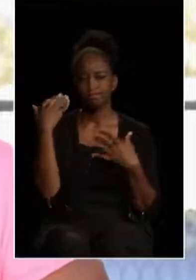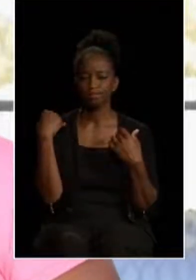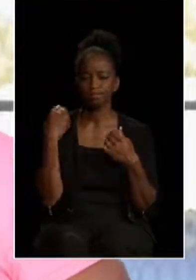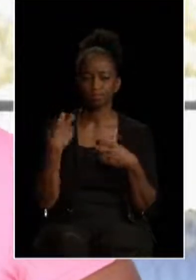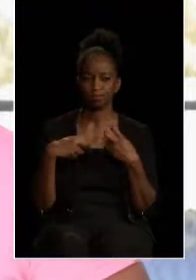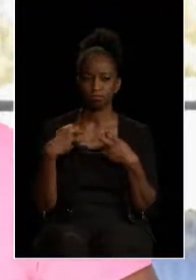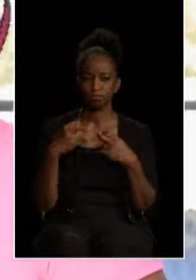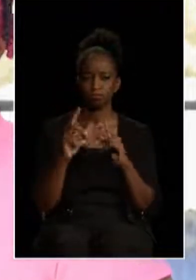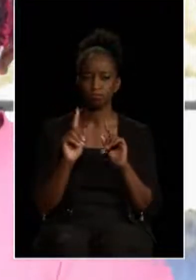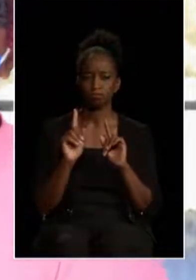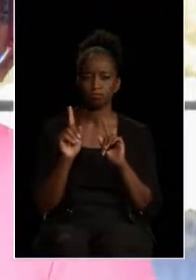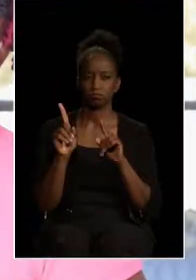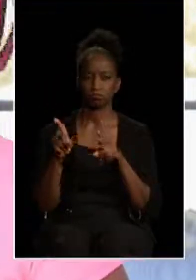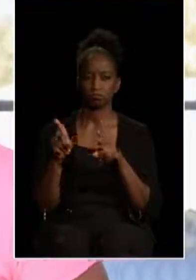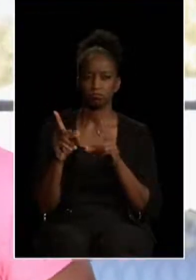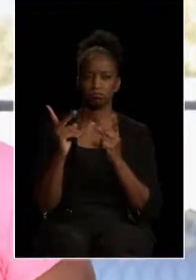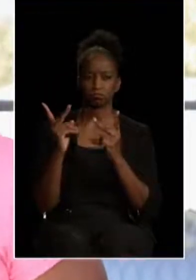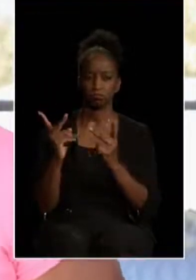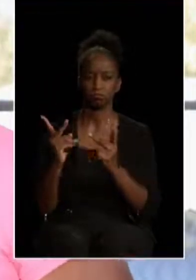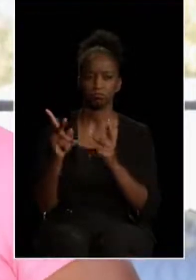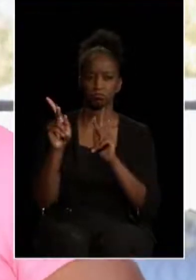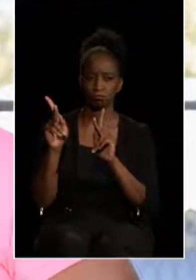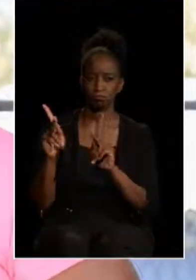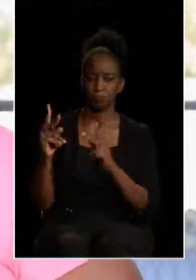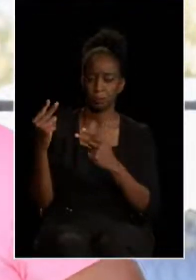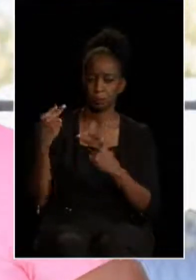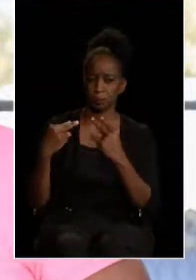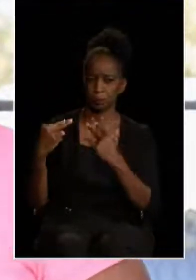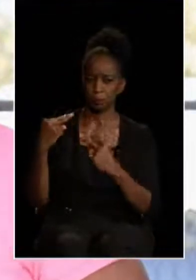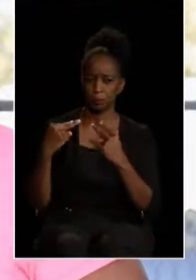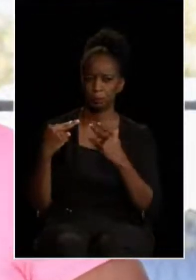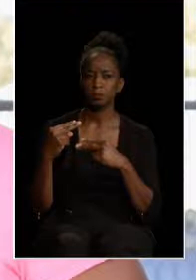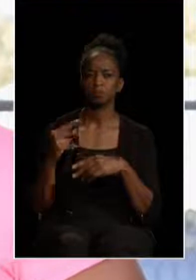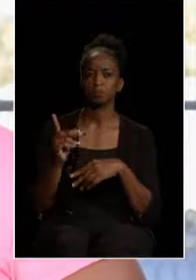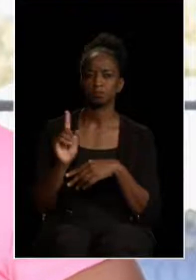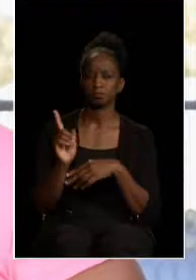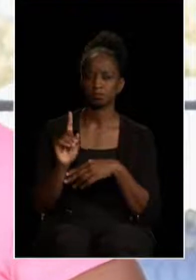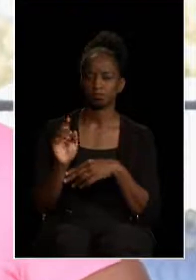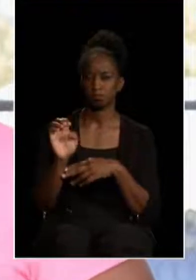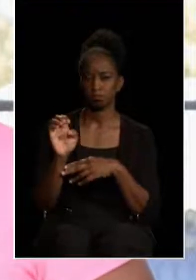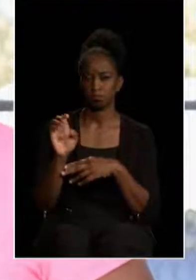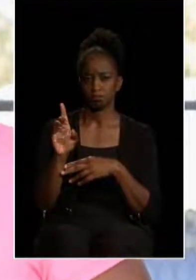was a psychologist at the Edgar Cochrane Polyclinic, because they